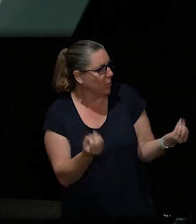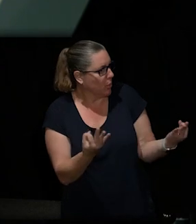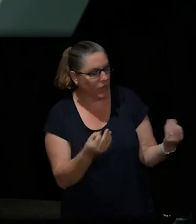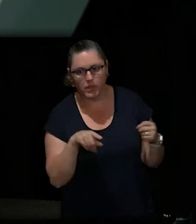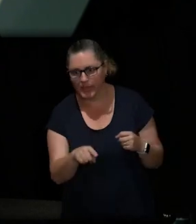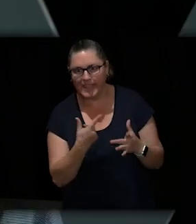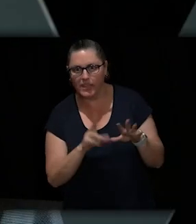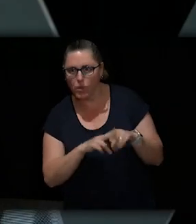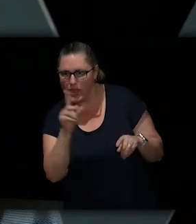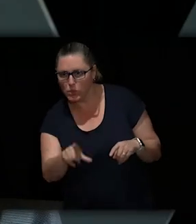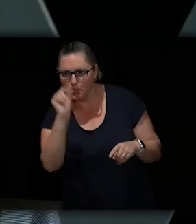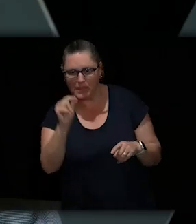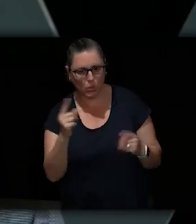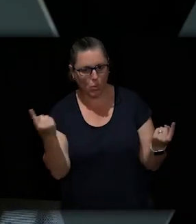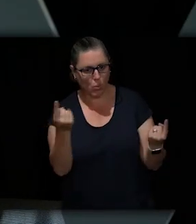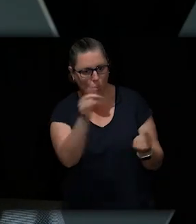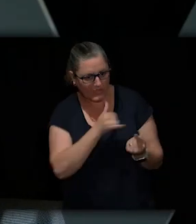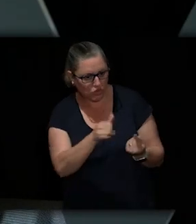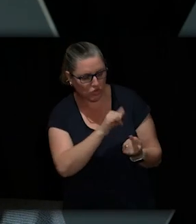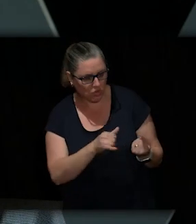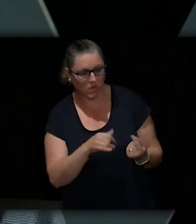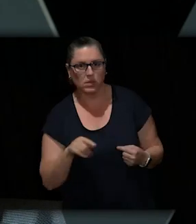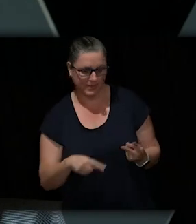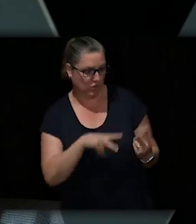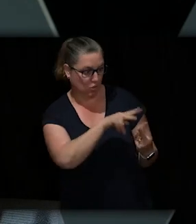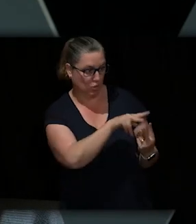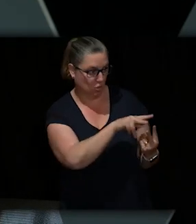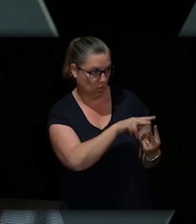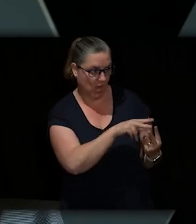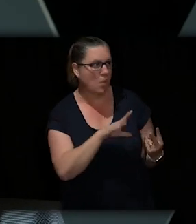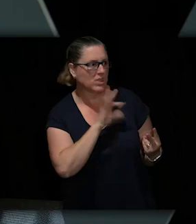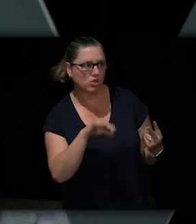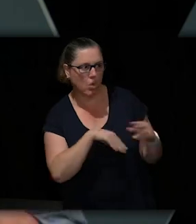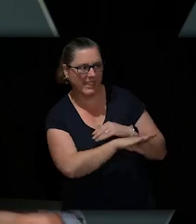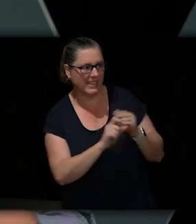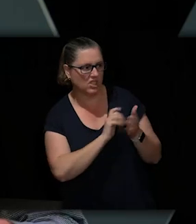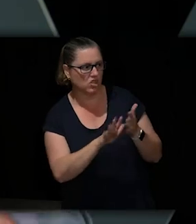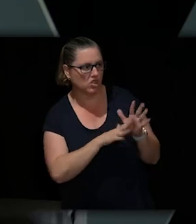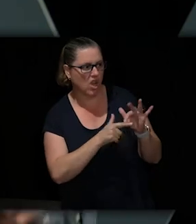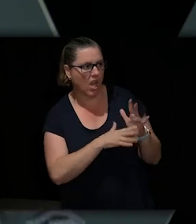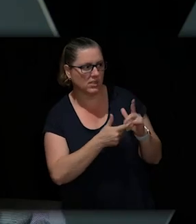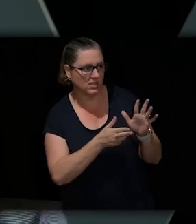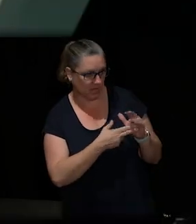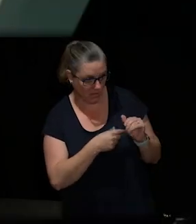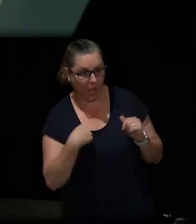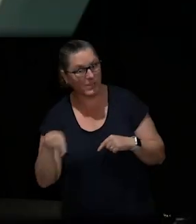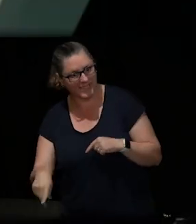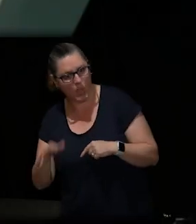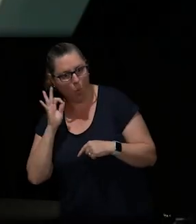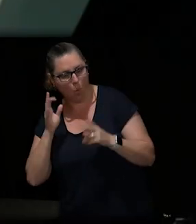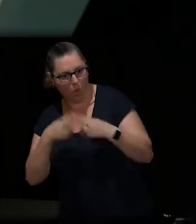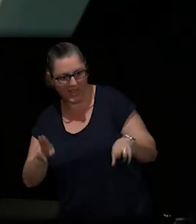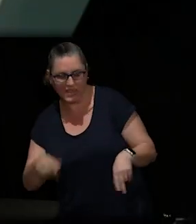above all. Well, two things. I wasn't in Charleston. Oh. I was not there. I was at the White House, but I didn't take the trip. But the bad